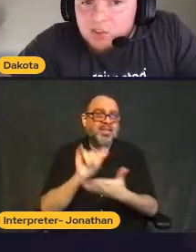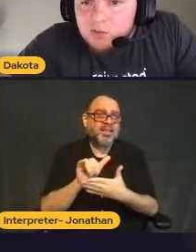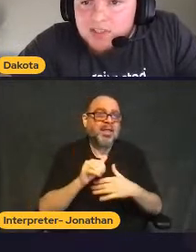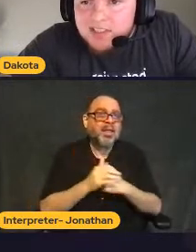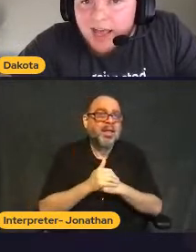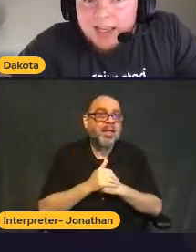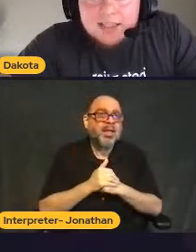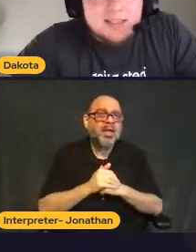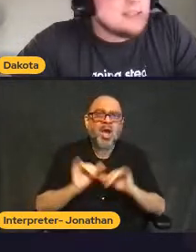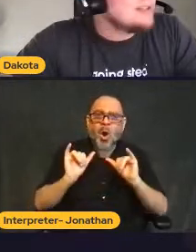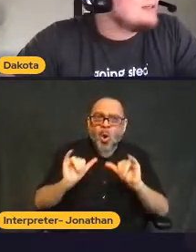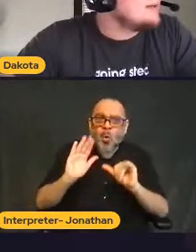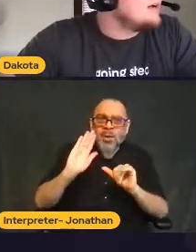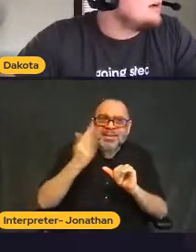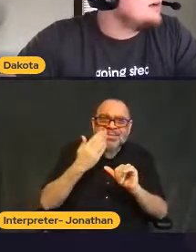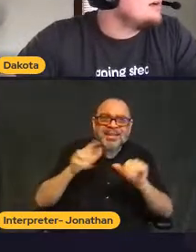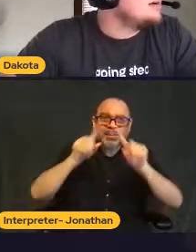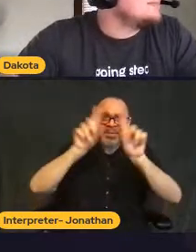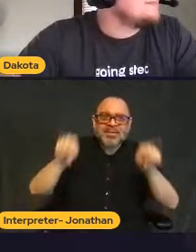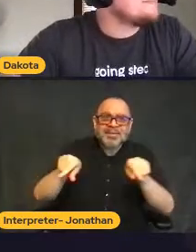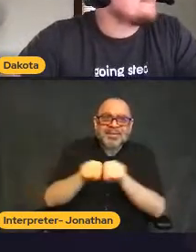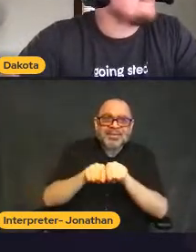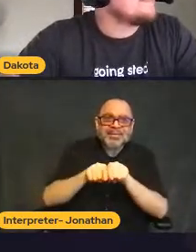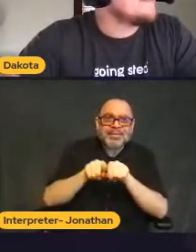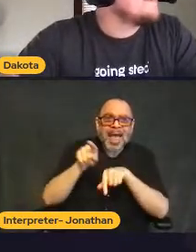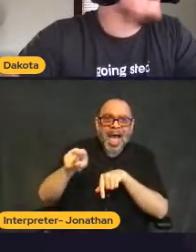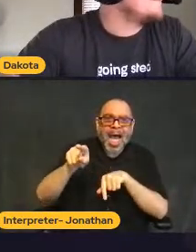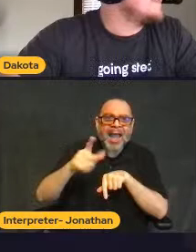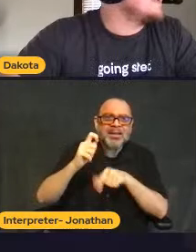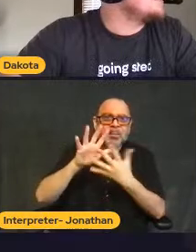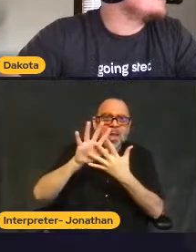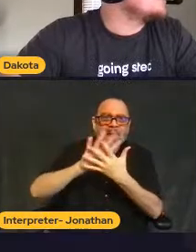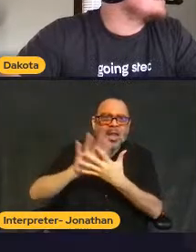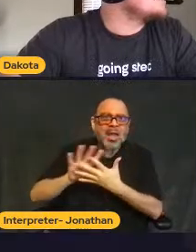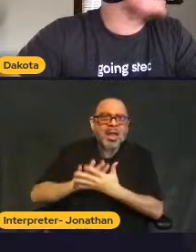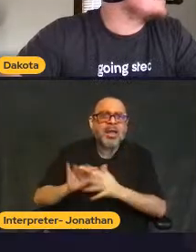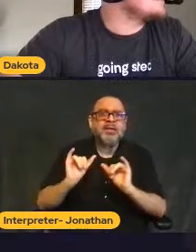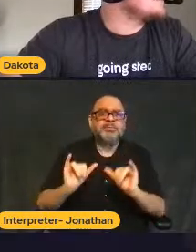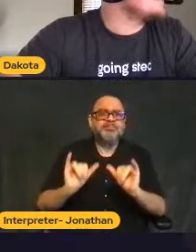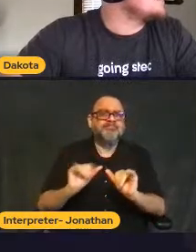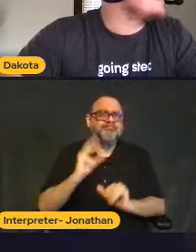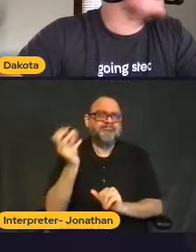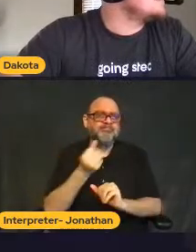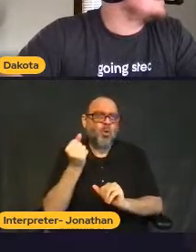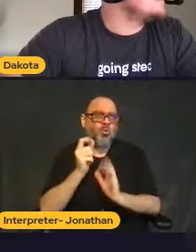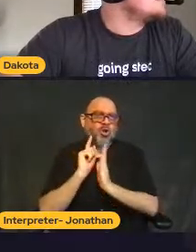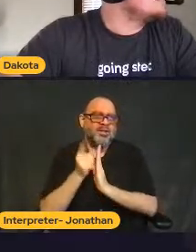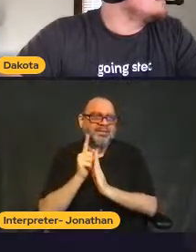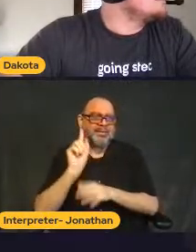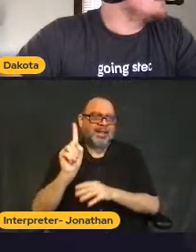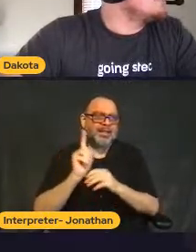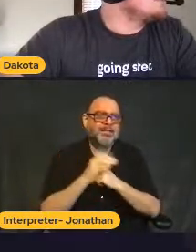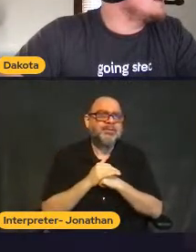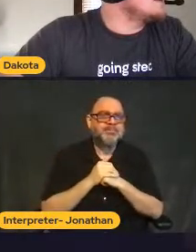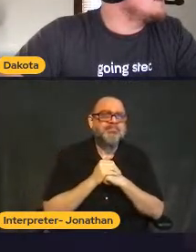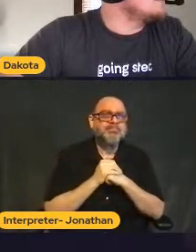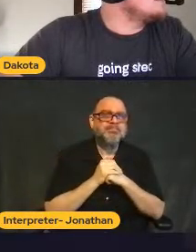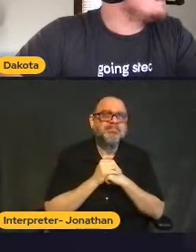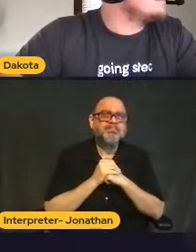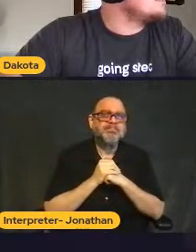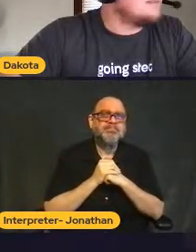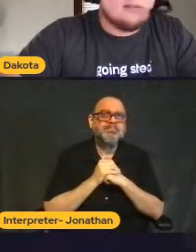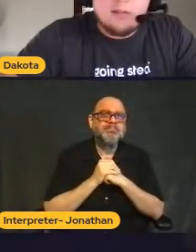Having some issues with slides. Hang on just a second. Maybe if we make